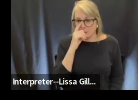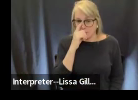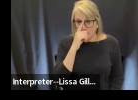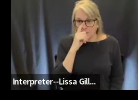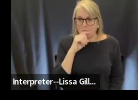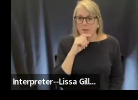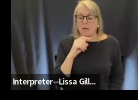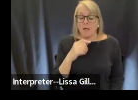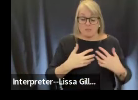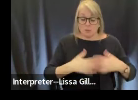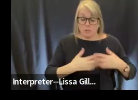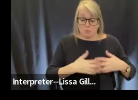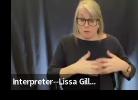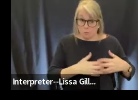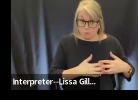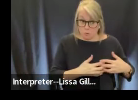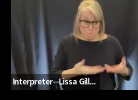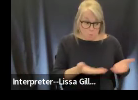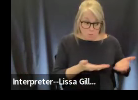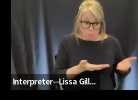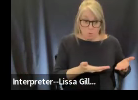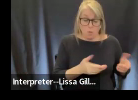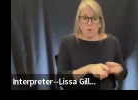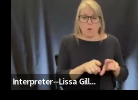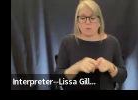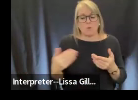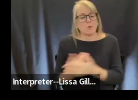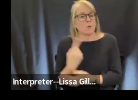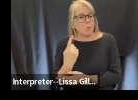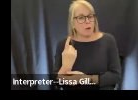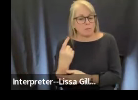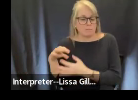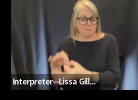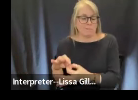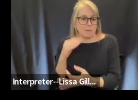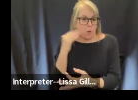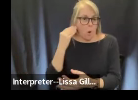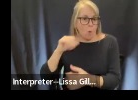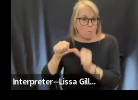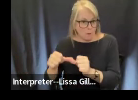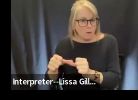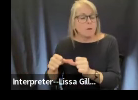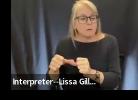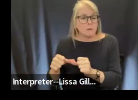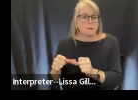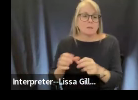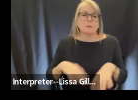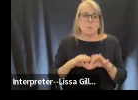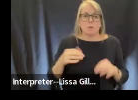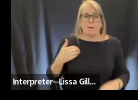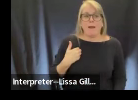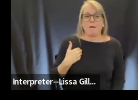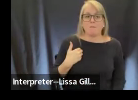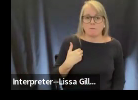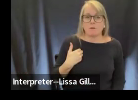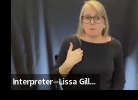that connect right into the home, are much more prevalent. And so we have certainly upped our conversation about generator safety, which we will touch on a